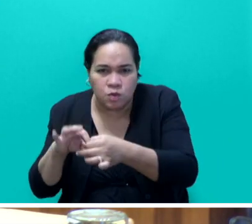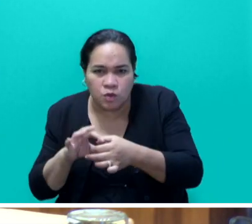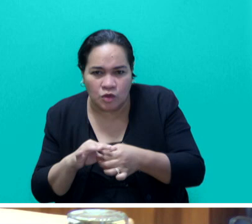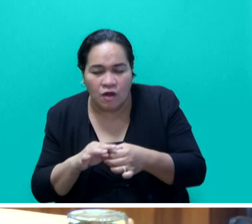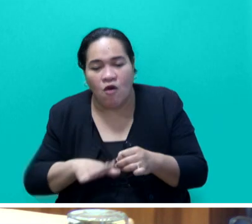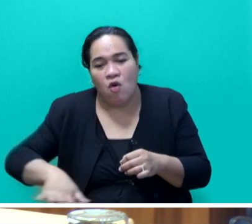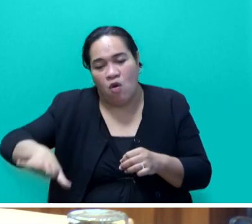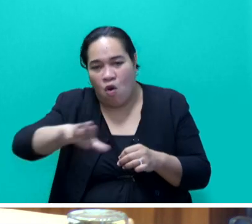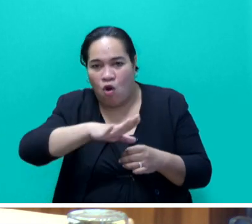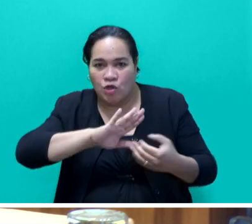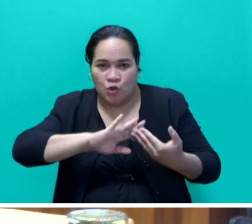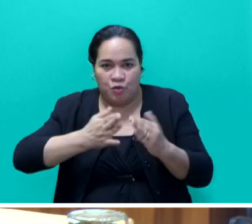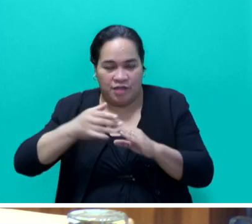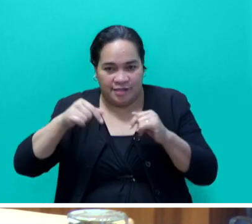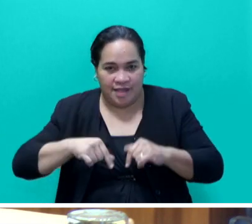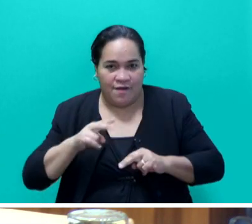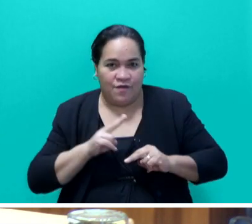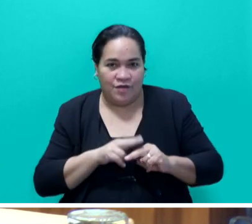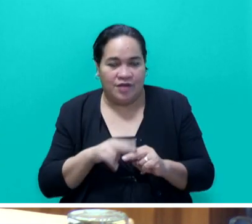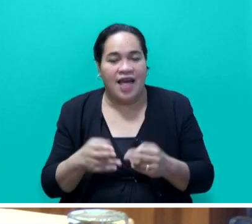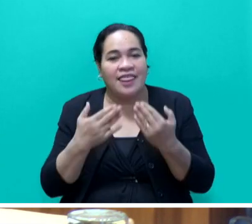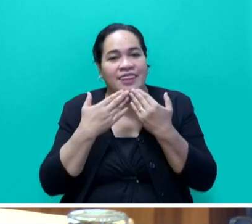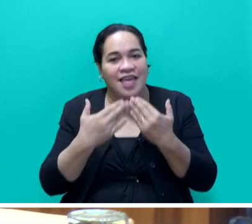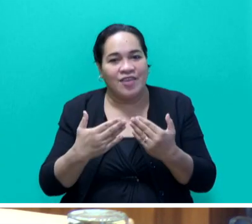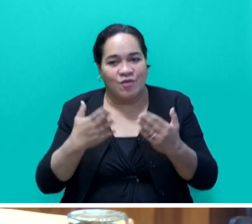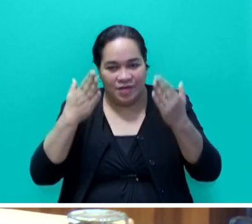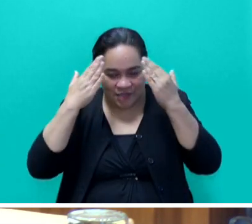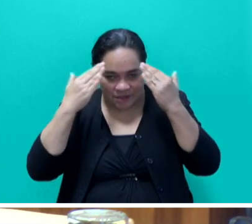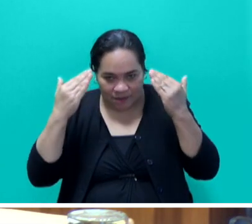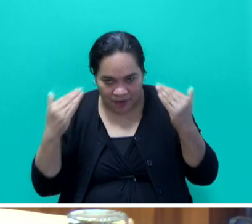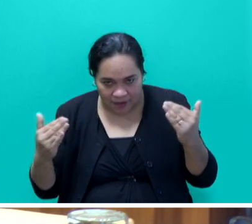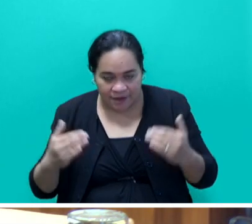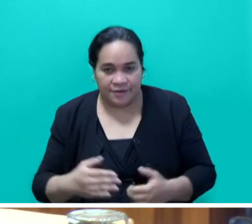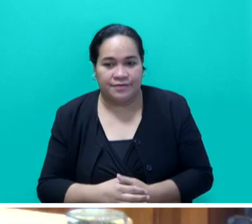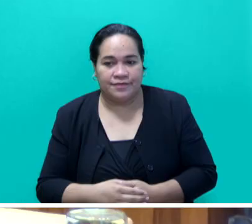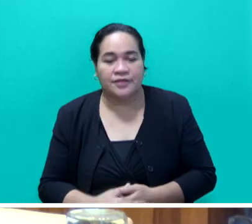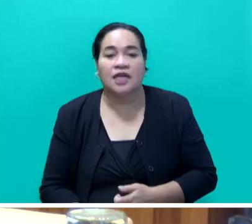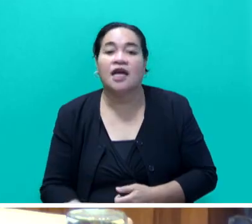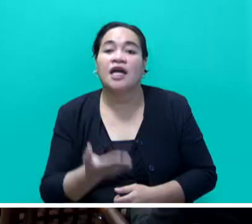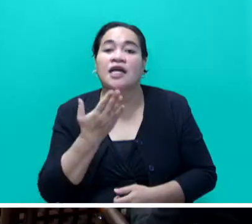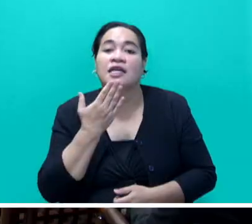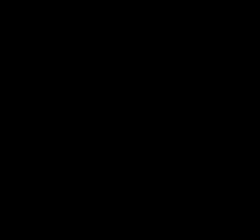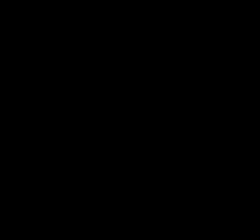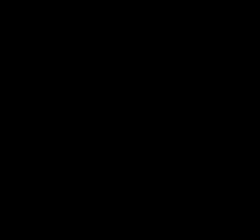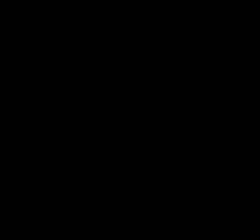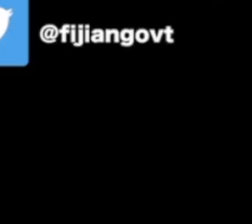our communities in Fiji. Thank you, Mr. Speaker, sir. I thank the Honourable